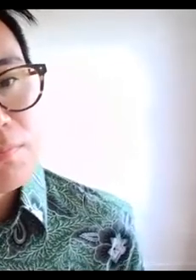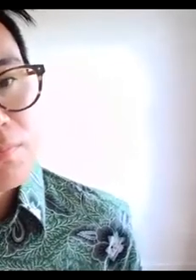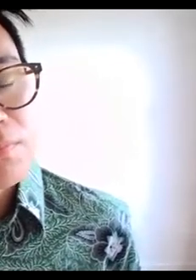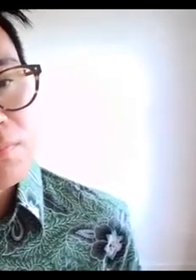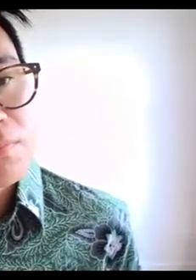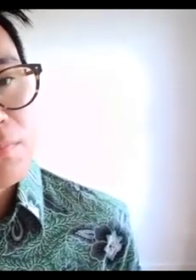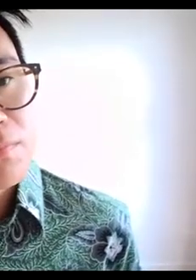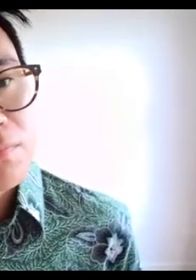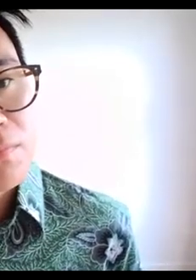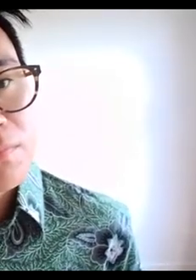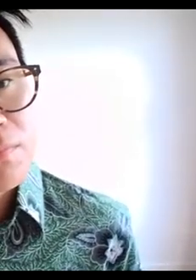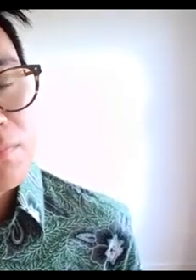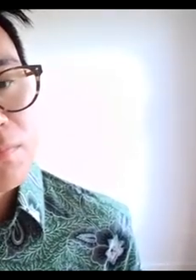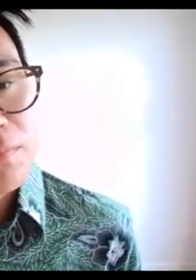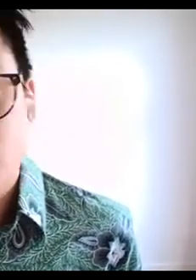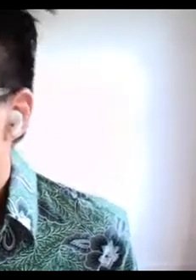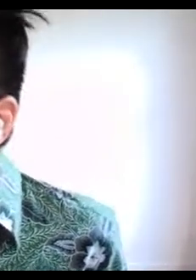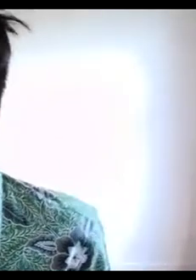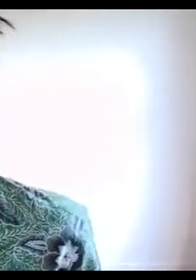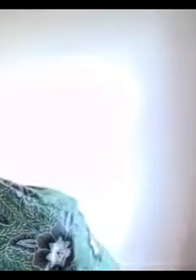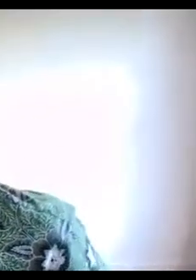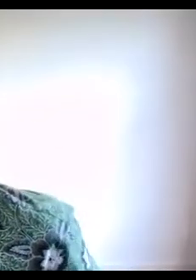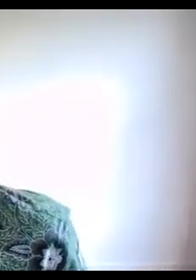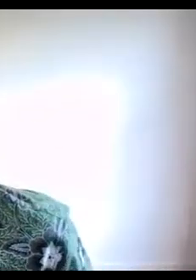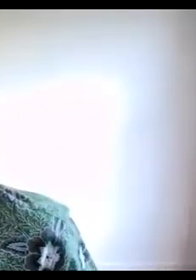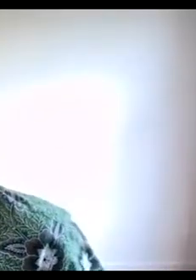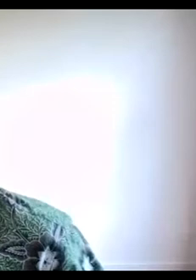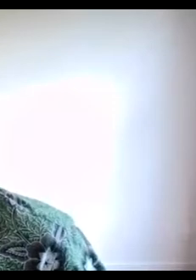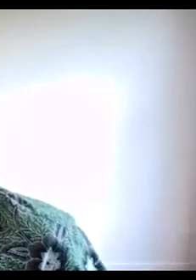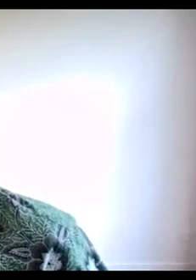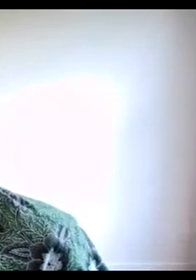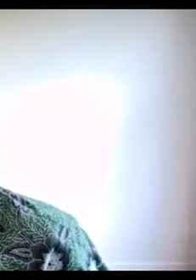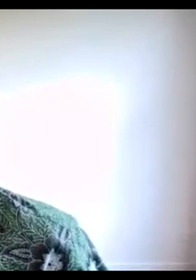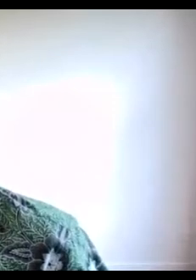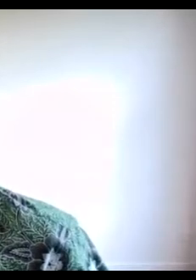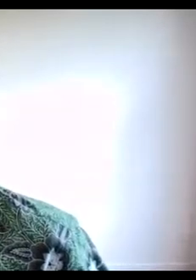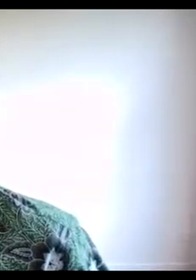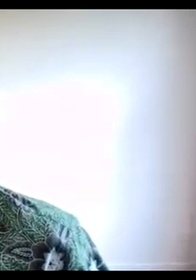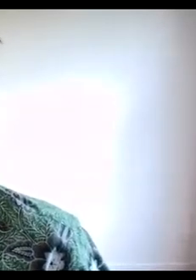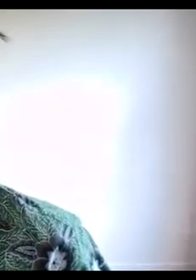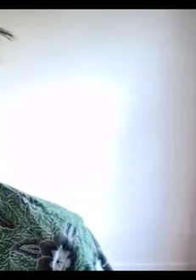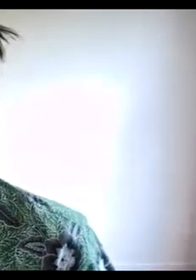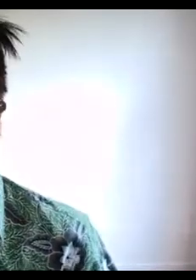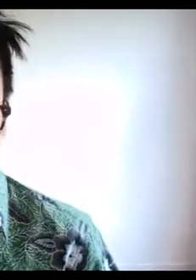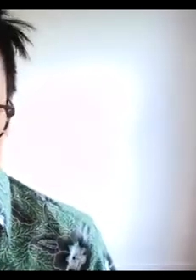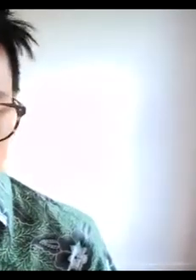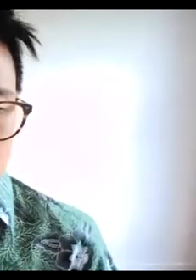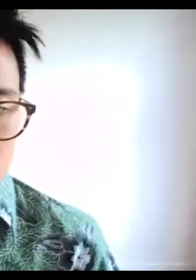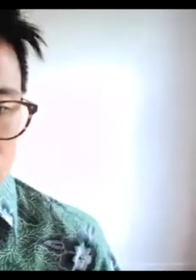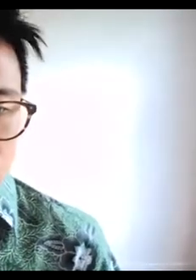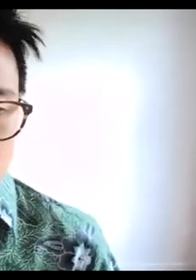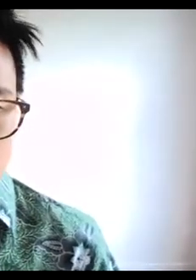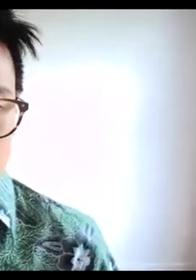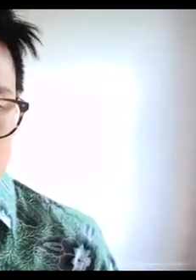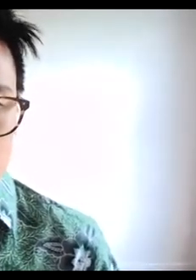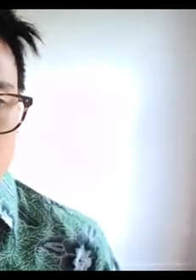parties, but like it's hard for me. I feel like that's something that could